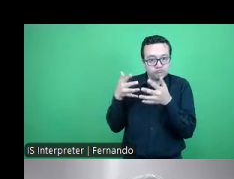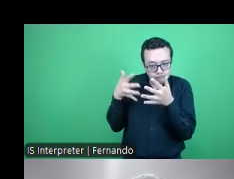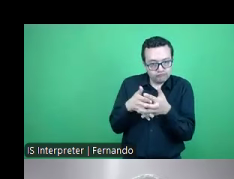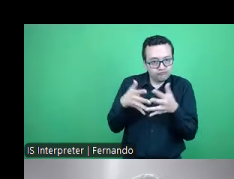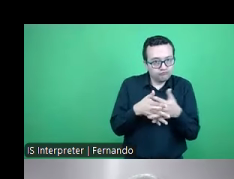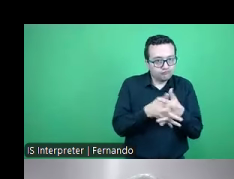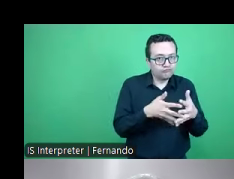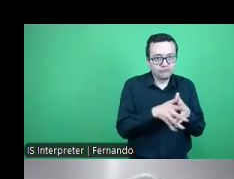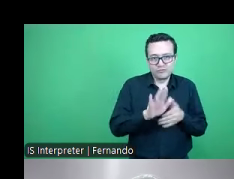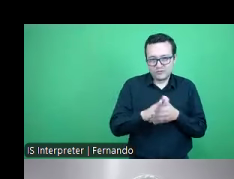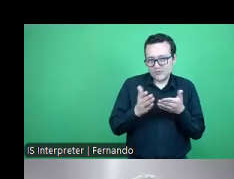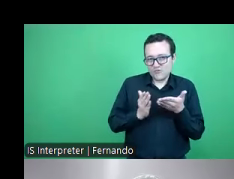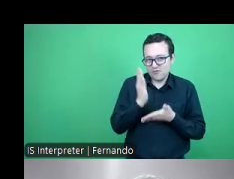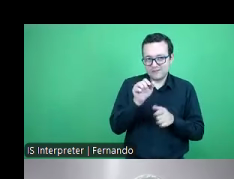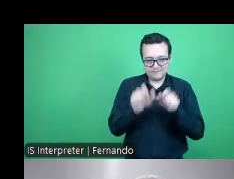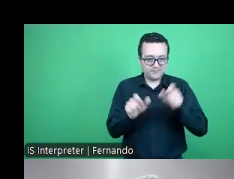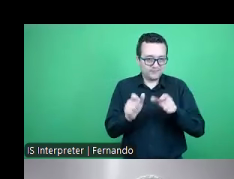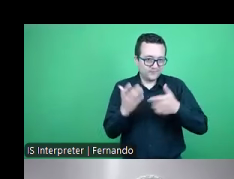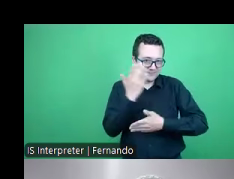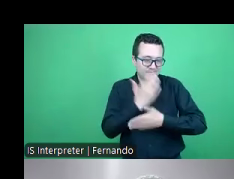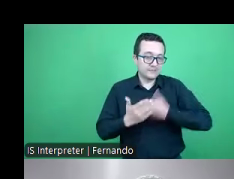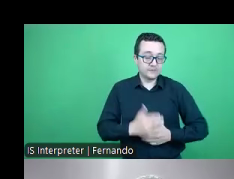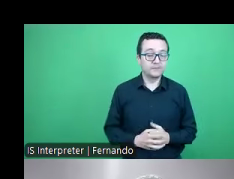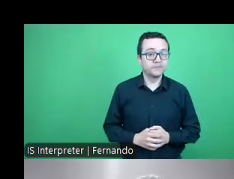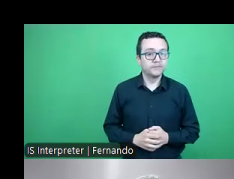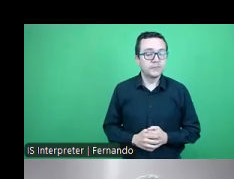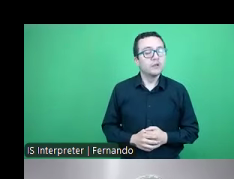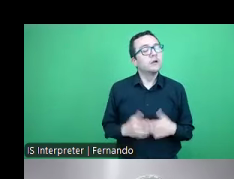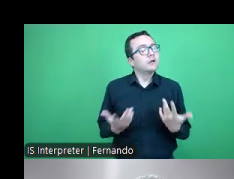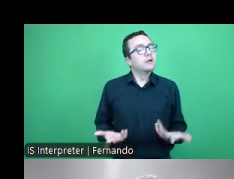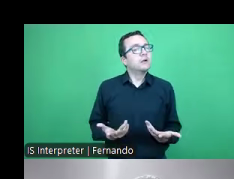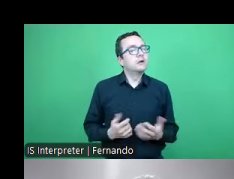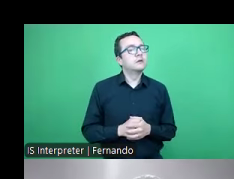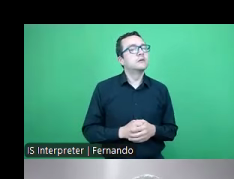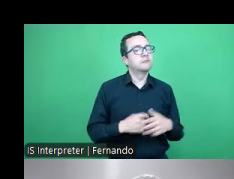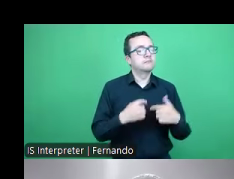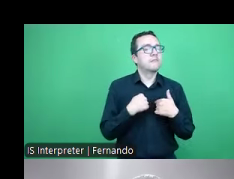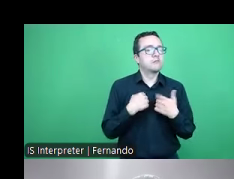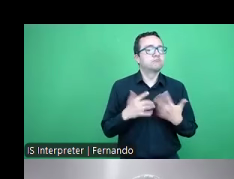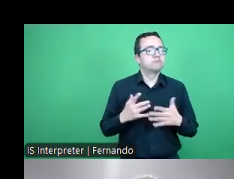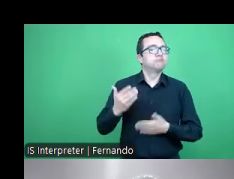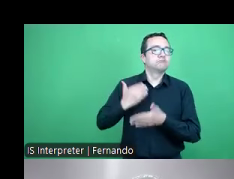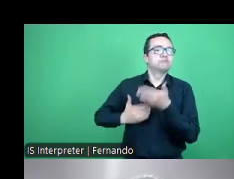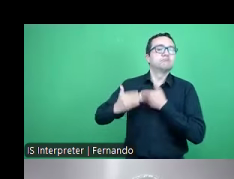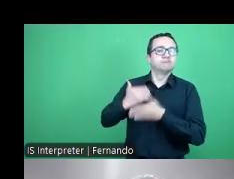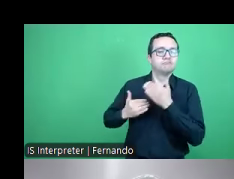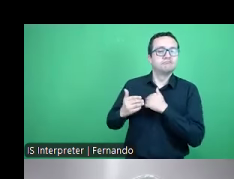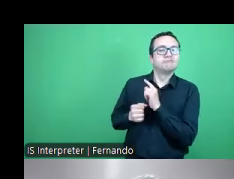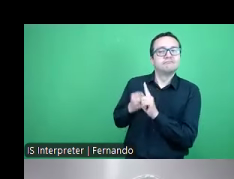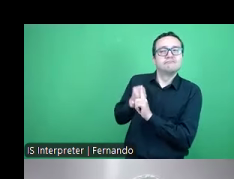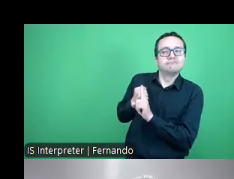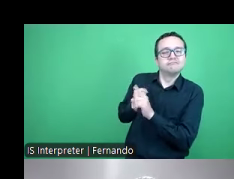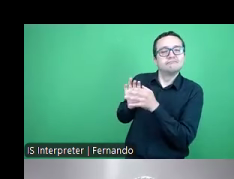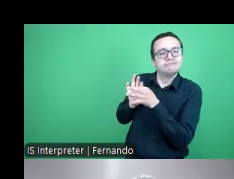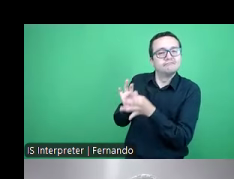GDS di hari involved, hanya, that I did not tapi go directly proses-proses on to untuk that event. kemudian menguatkan But komitmen the di whole Indonesia, process to saya dan